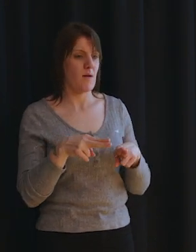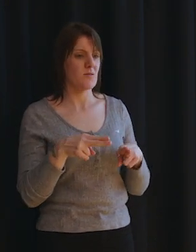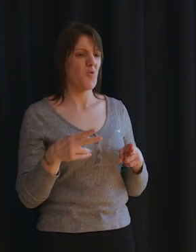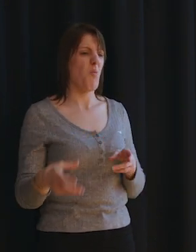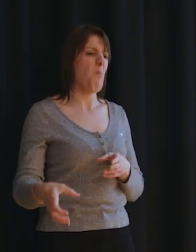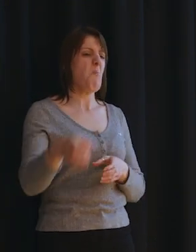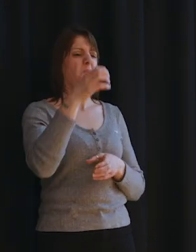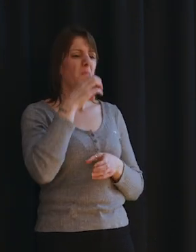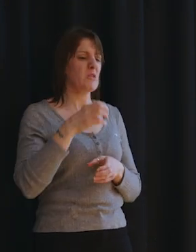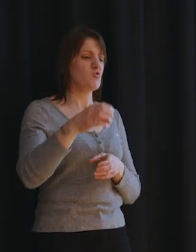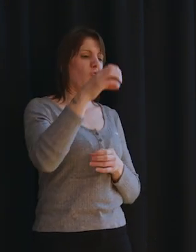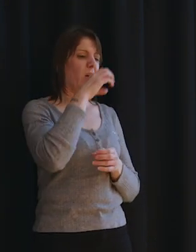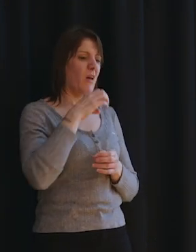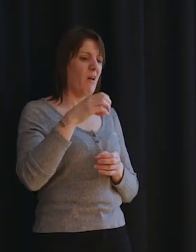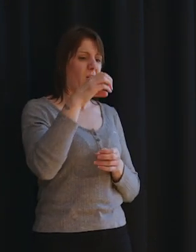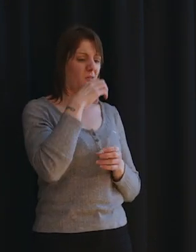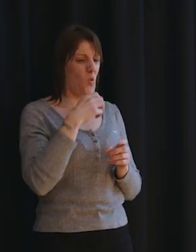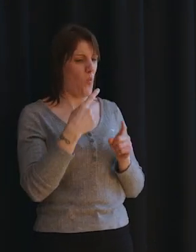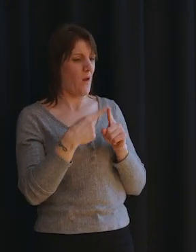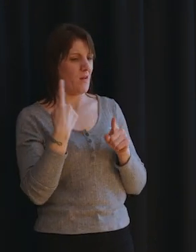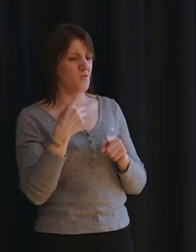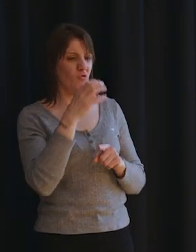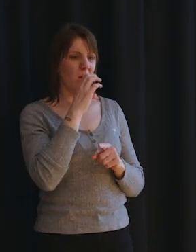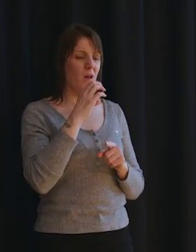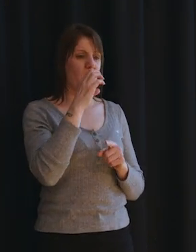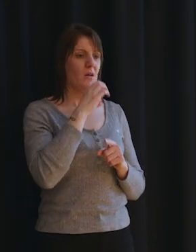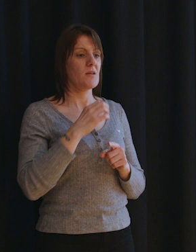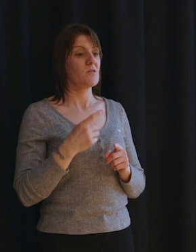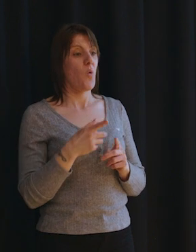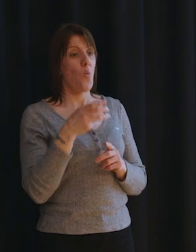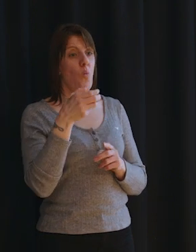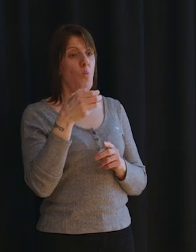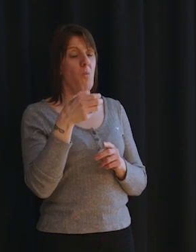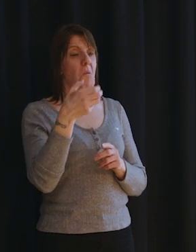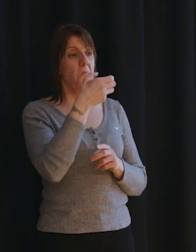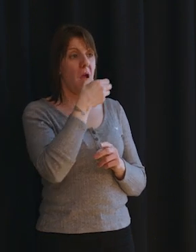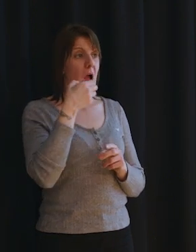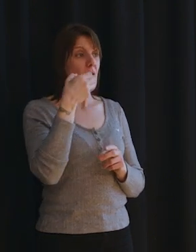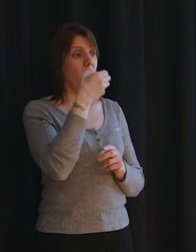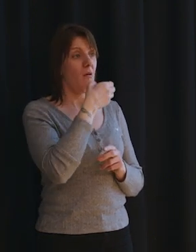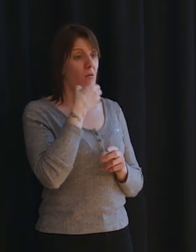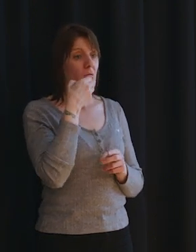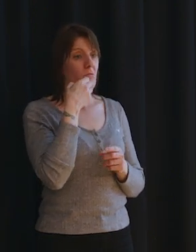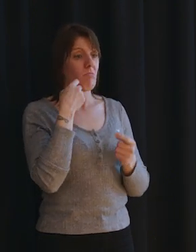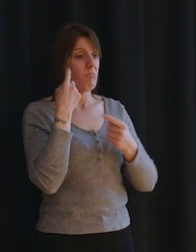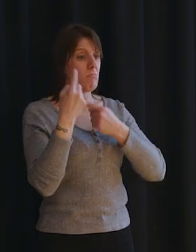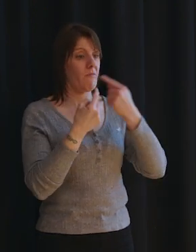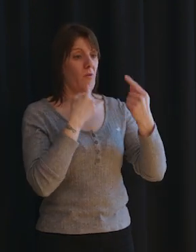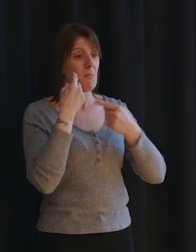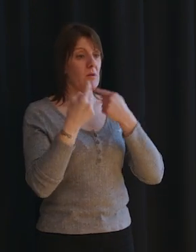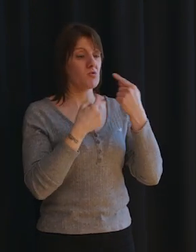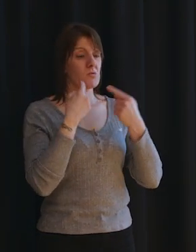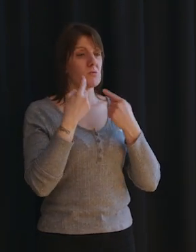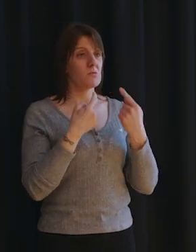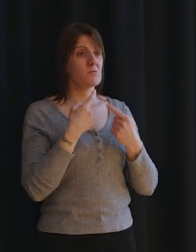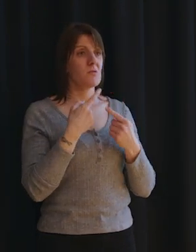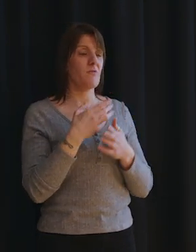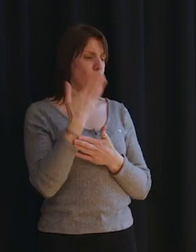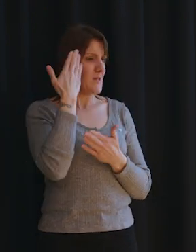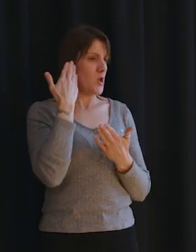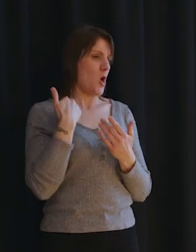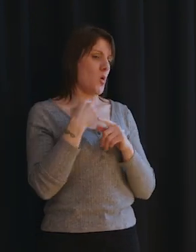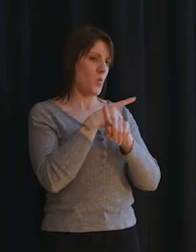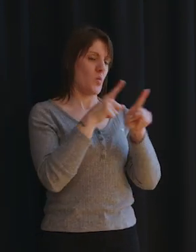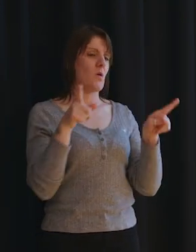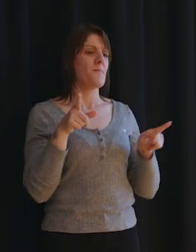alcohol. Okay. So in terms of alcohol, those just give you a bit of information for those you didn't know.